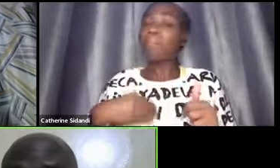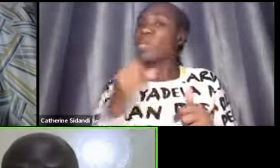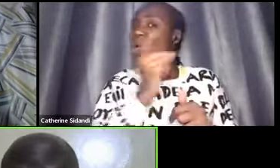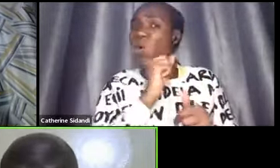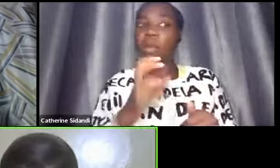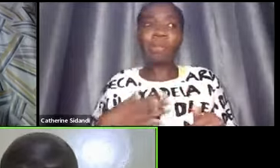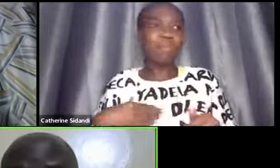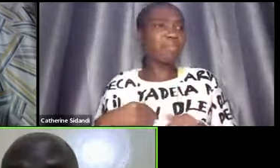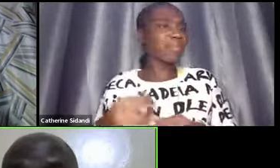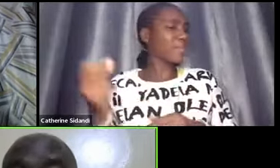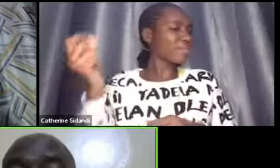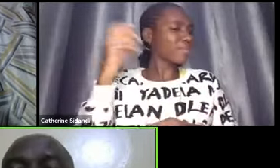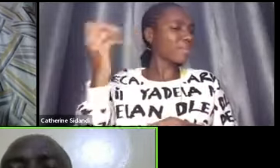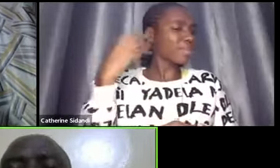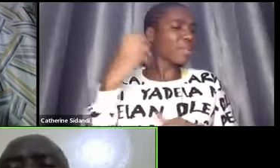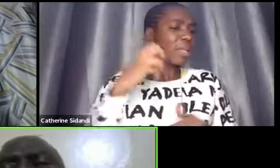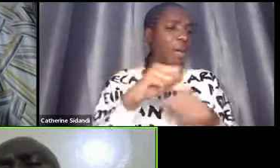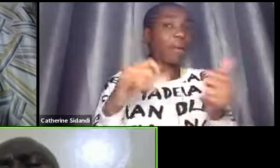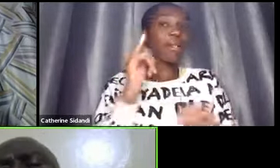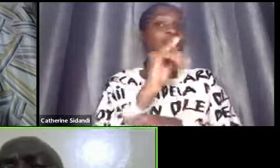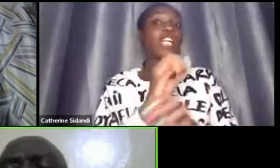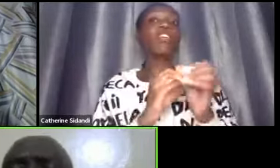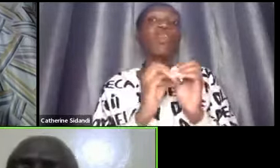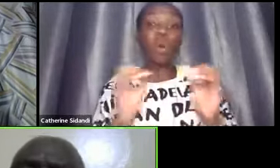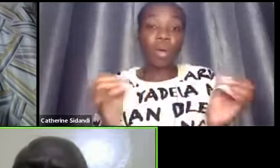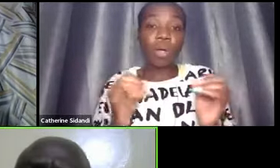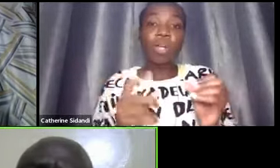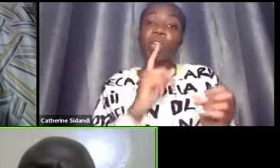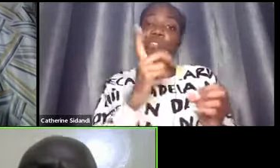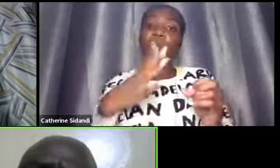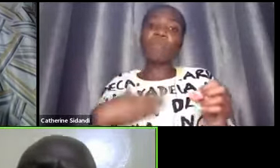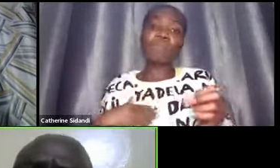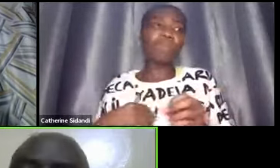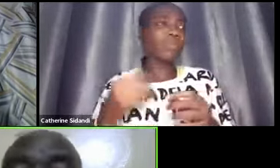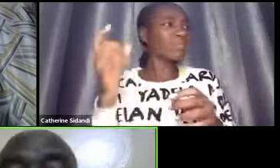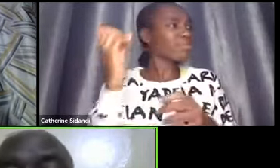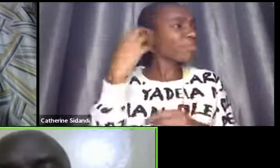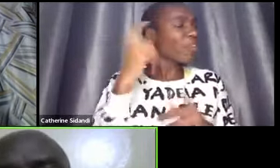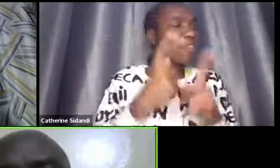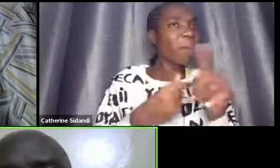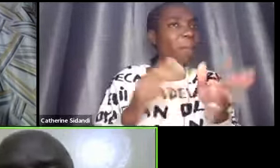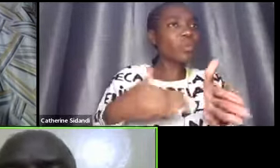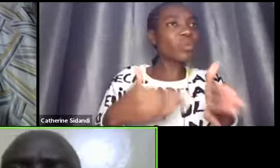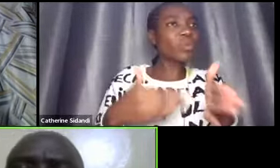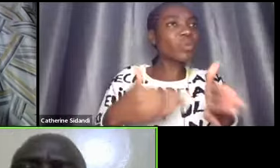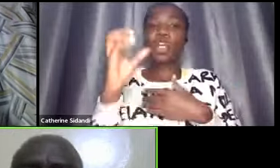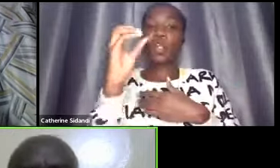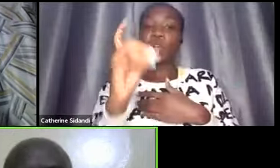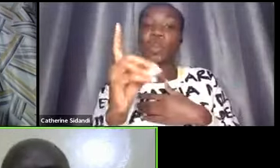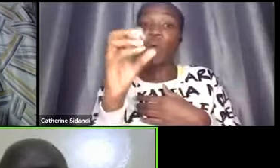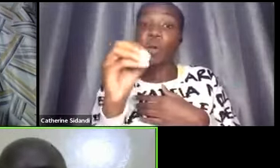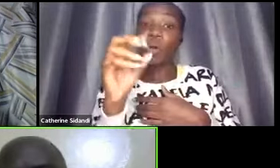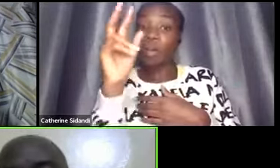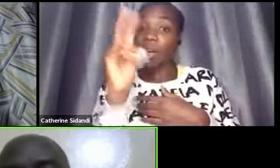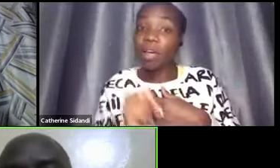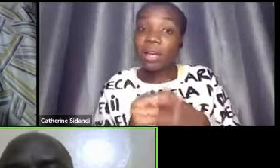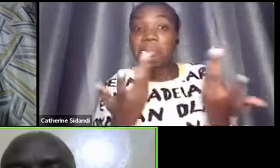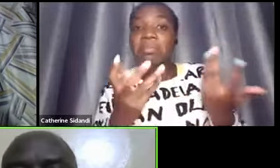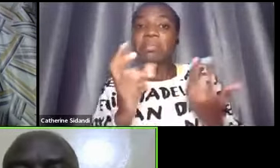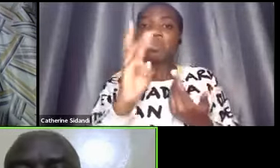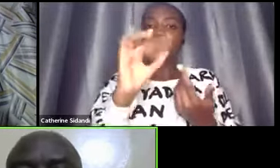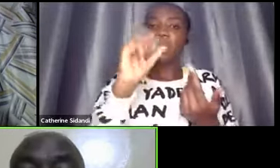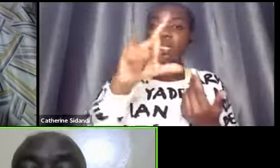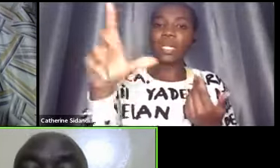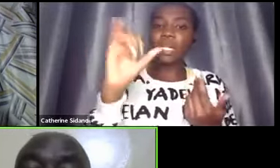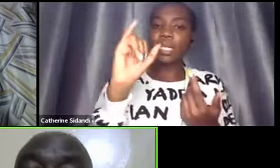garbage that I get every evening. I listen to music from people like Don Williams, Dolly Parton, music that suits me to